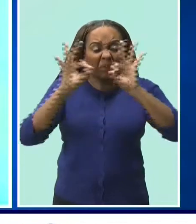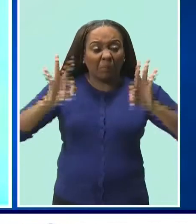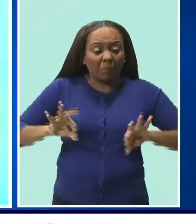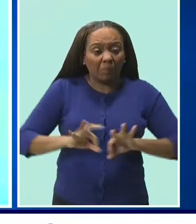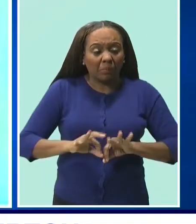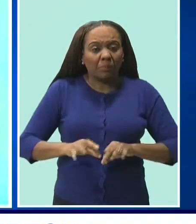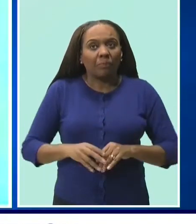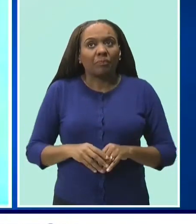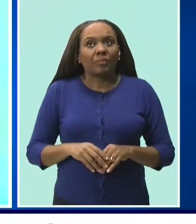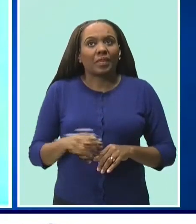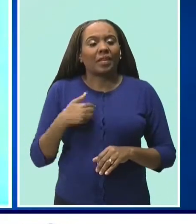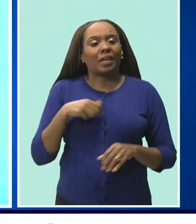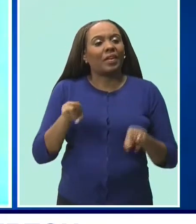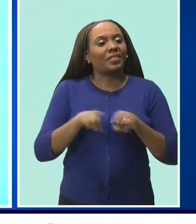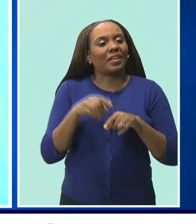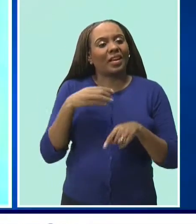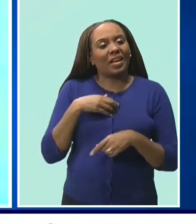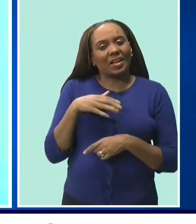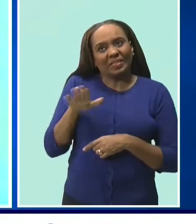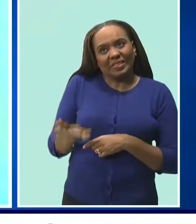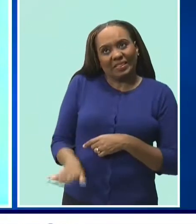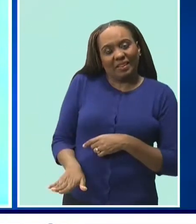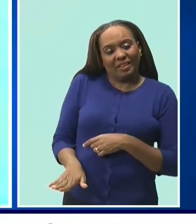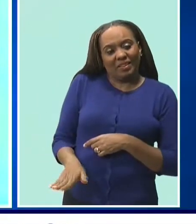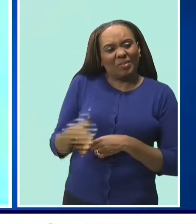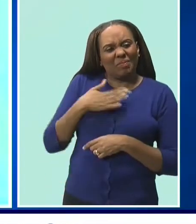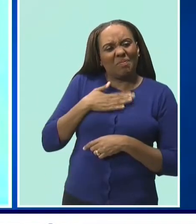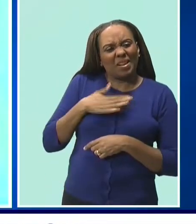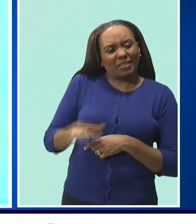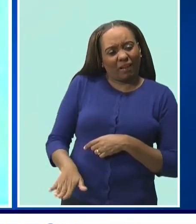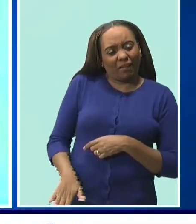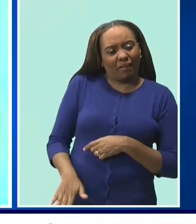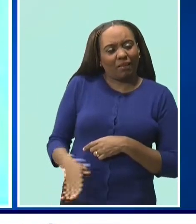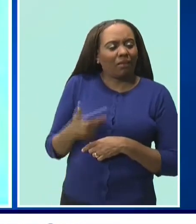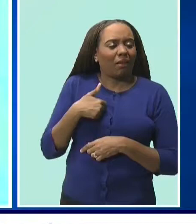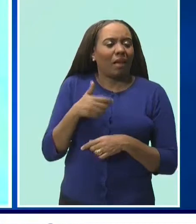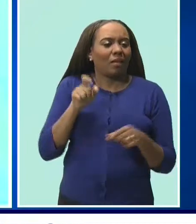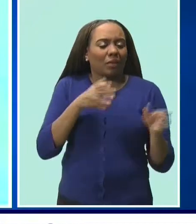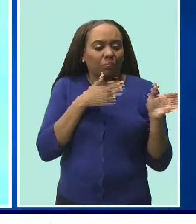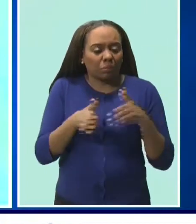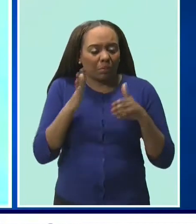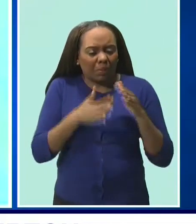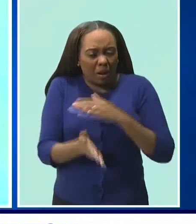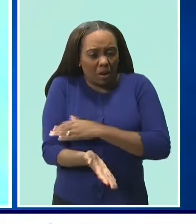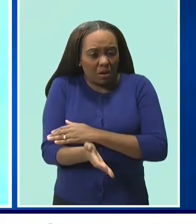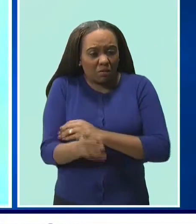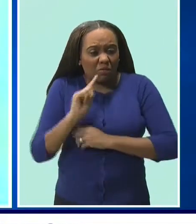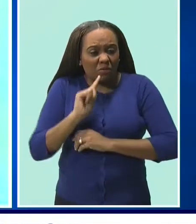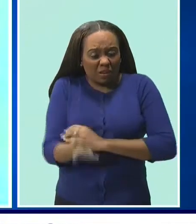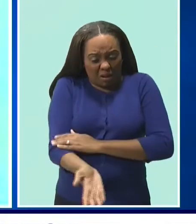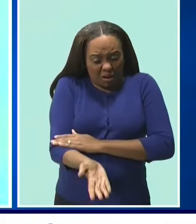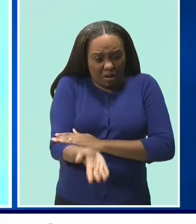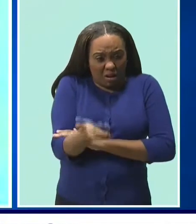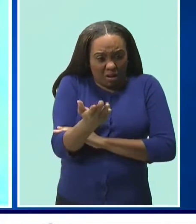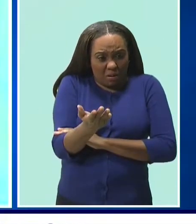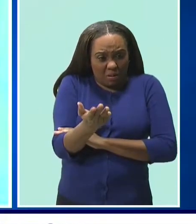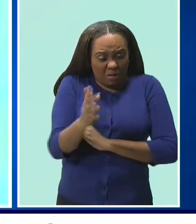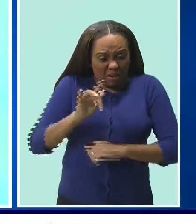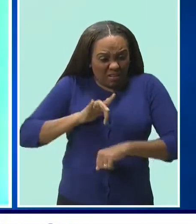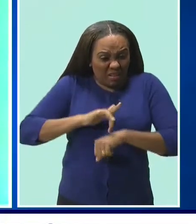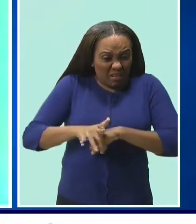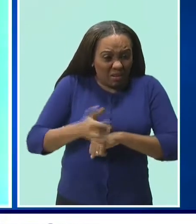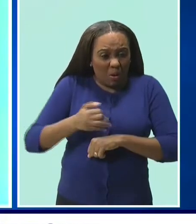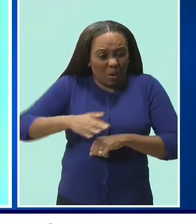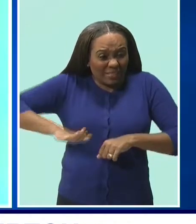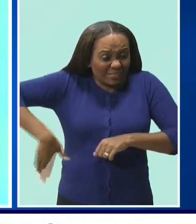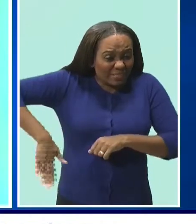also have a toddler, so it means that I do most of my preparation early in the morning or late at night, because during the